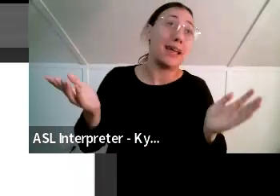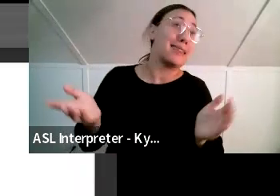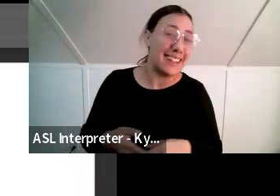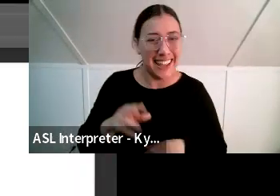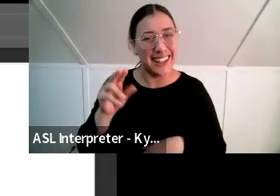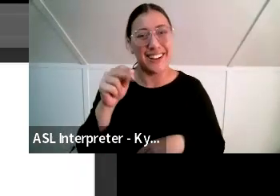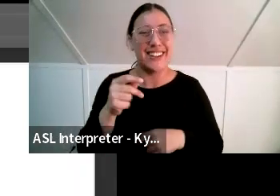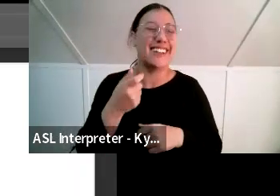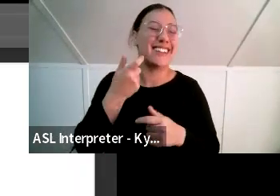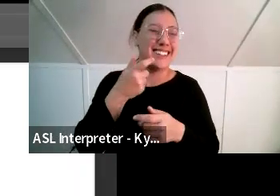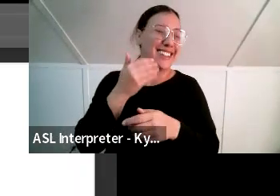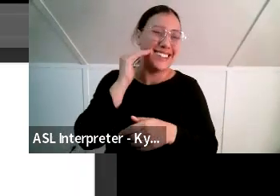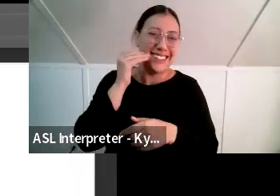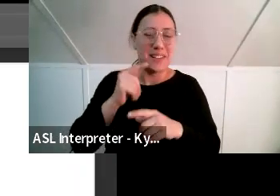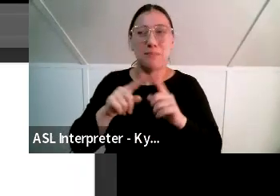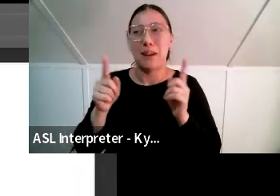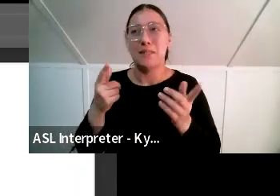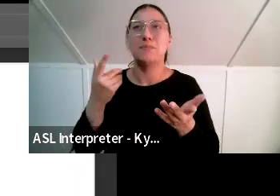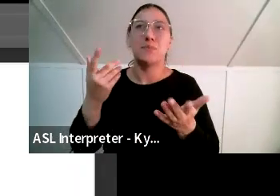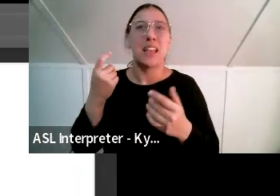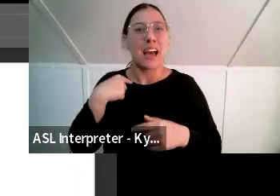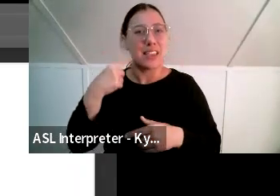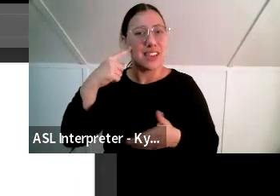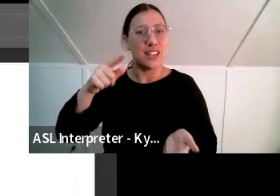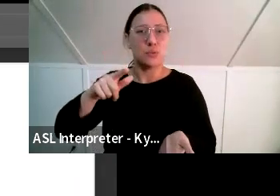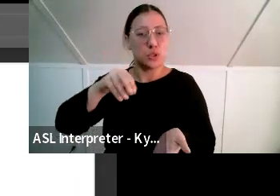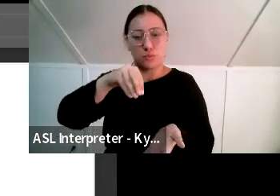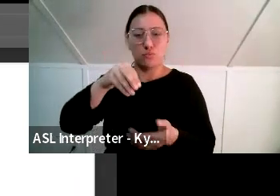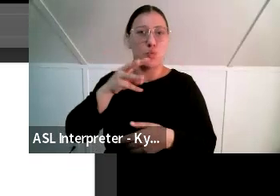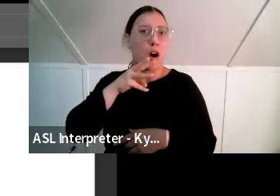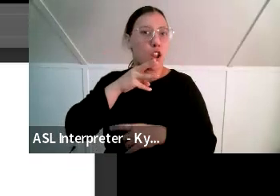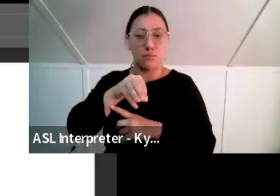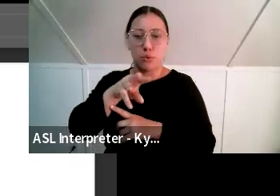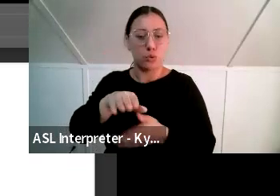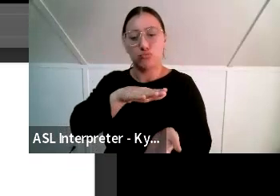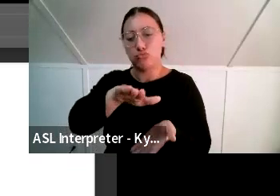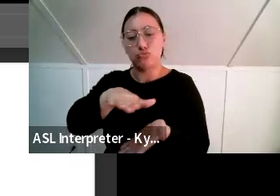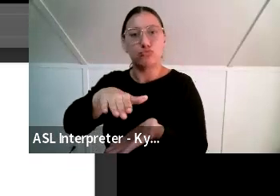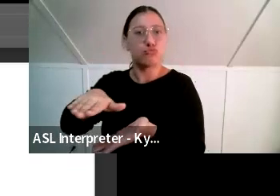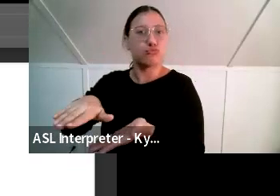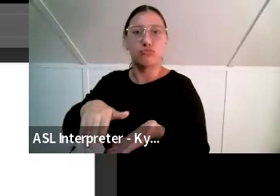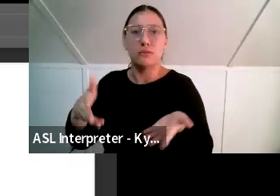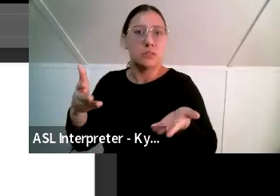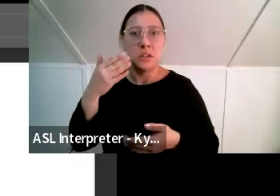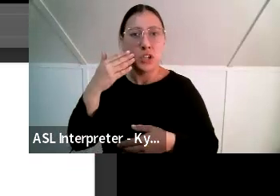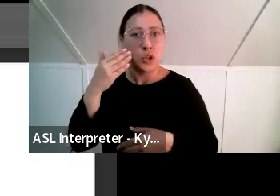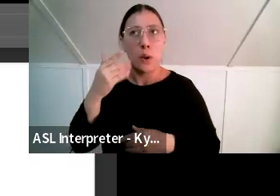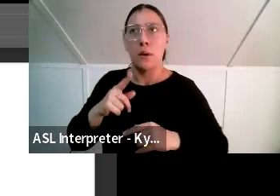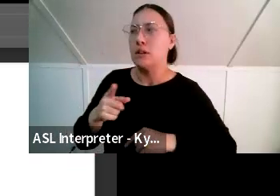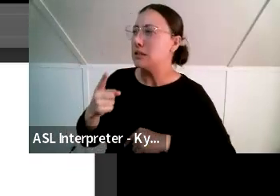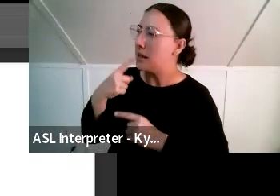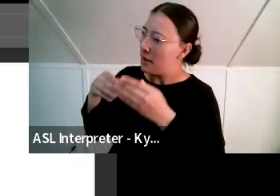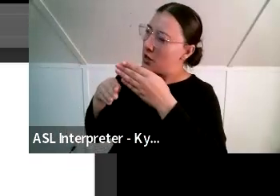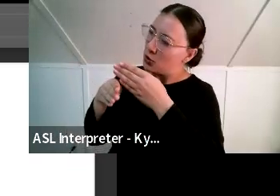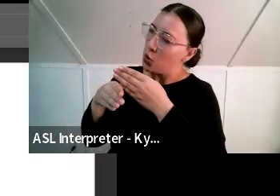I guess you could spray it You again. told me once about the expansion and contraction of the wood. Right. So like you wouldn't want to leave this in a hot car with the